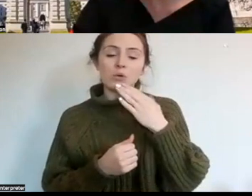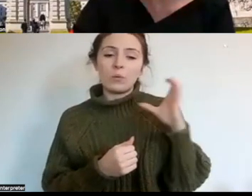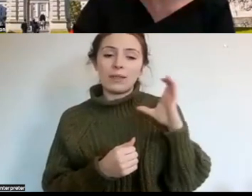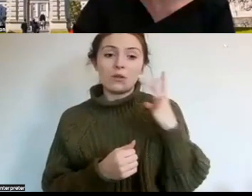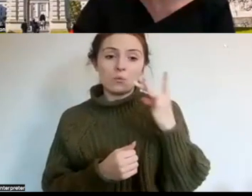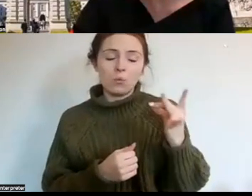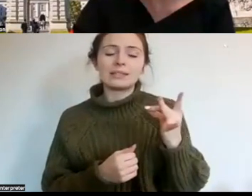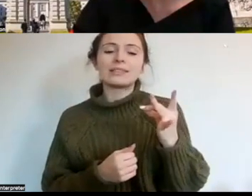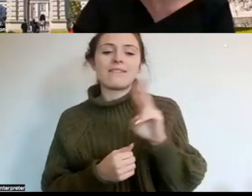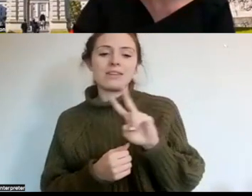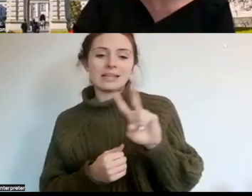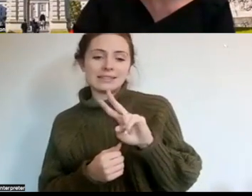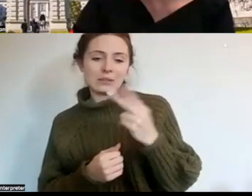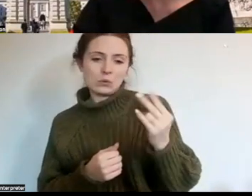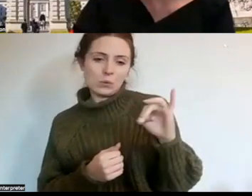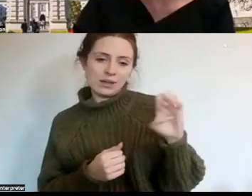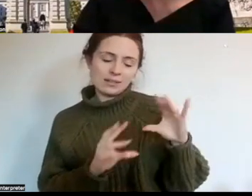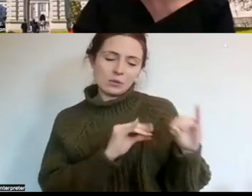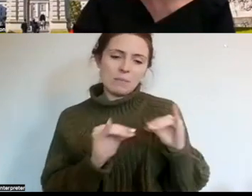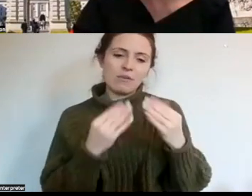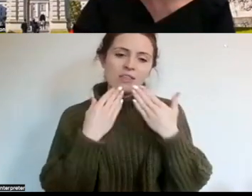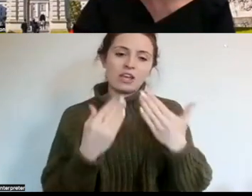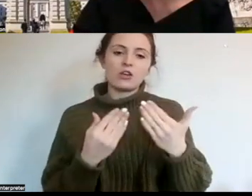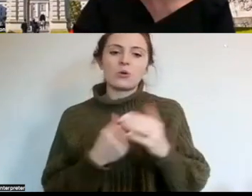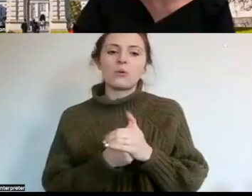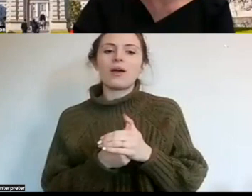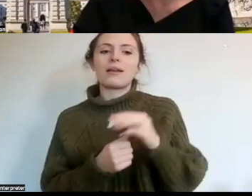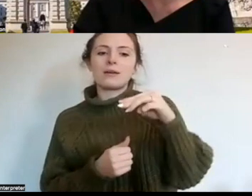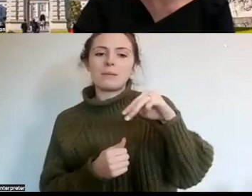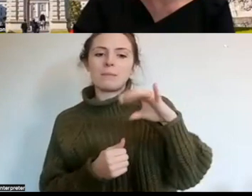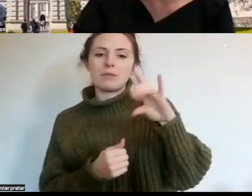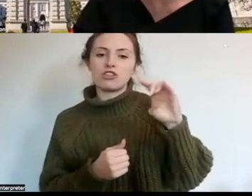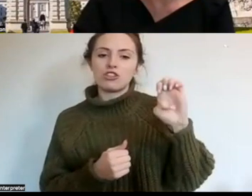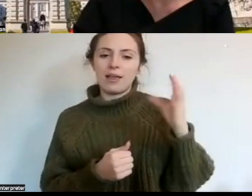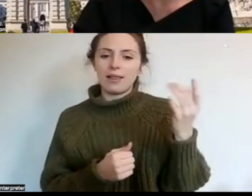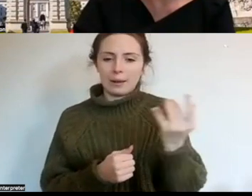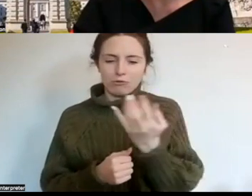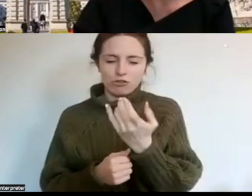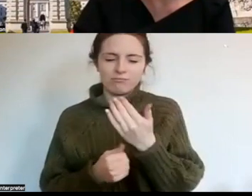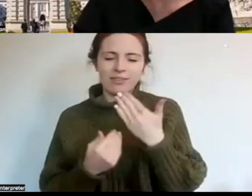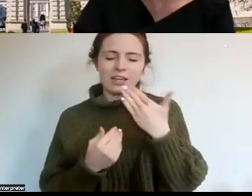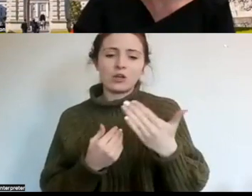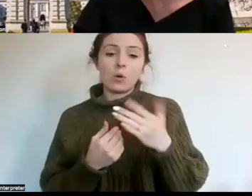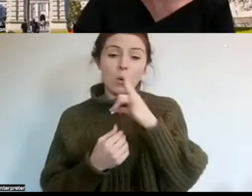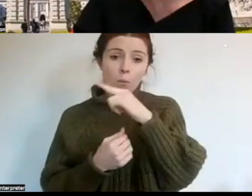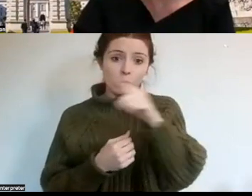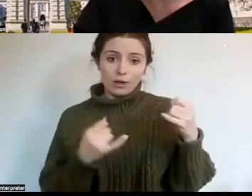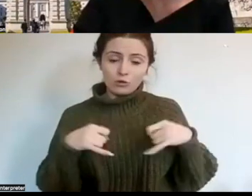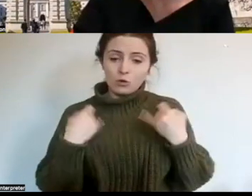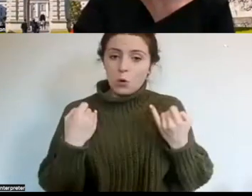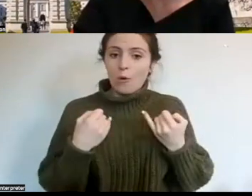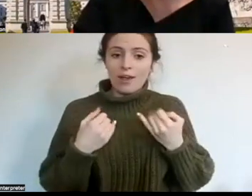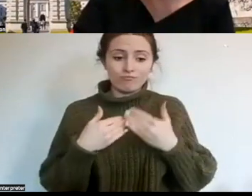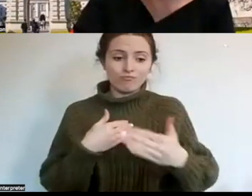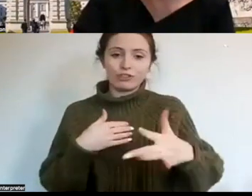our sign language interpreters, and Michelle is our captioner. So I hope you enjoy the rest of your day and go